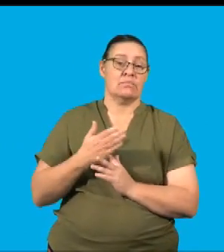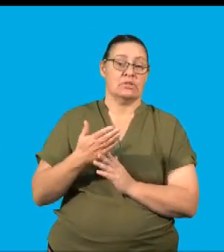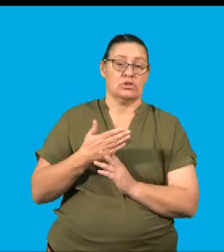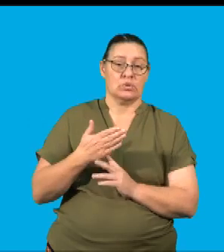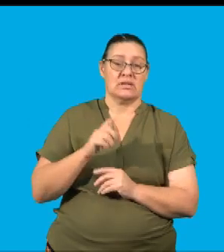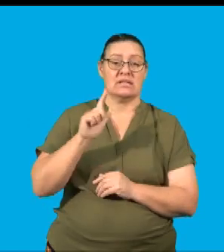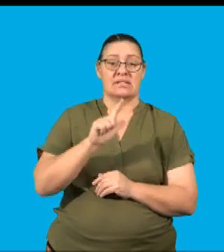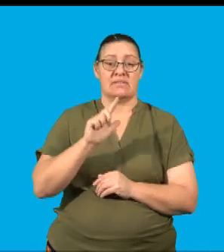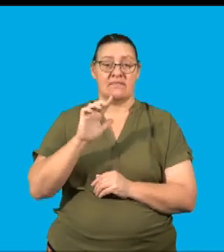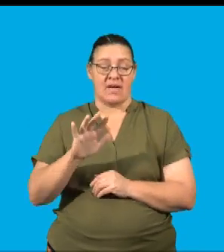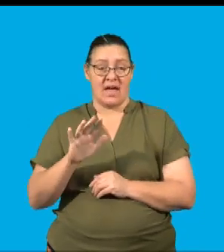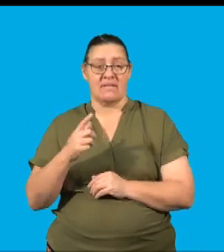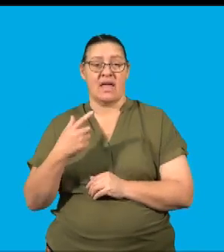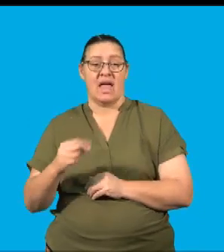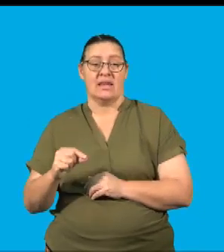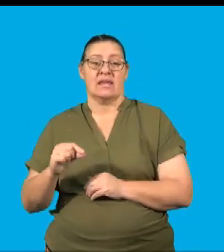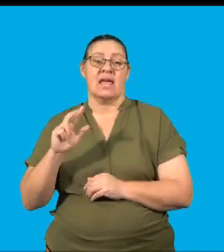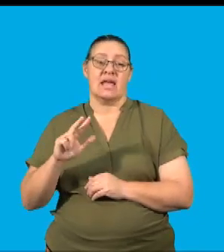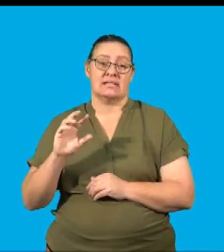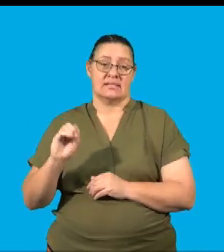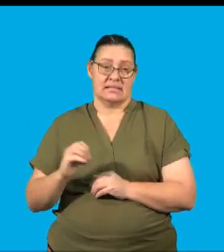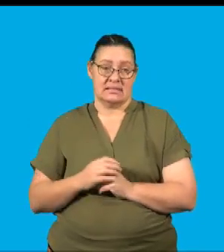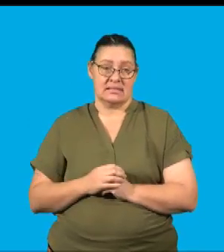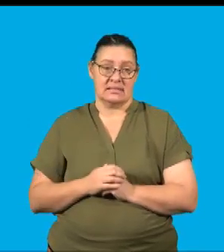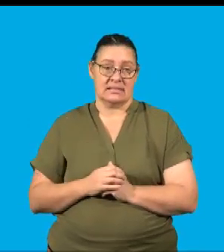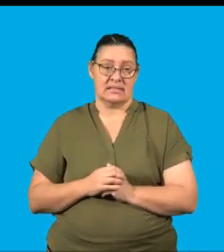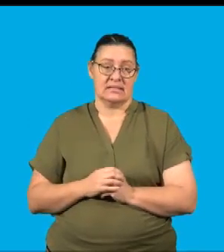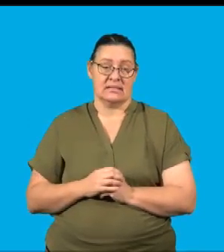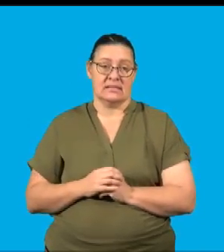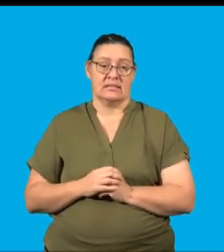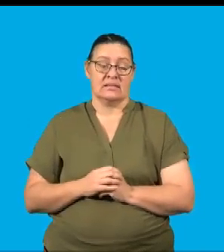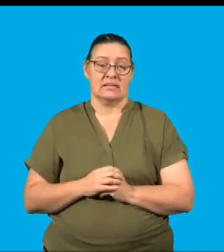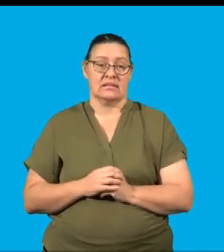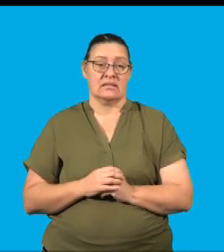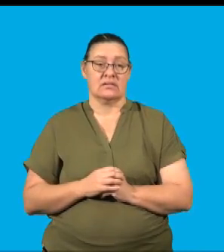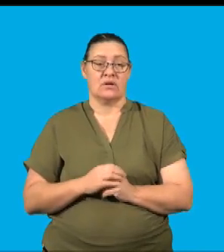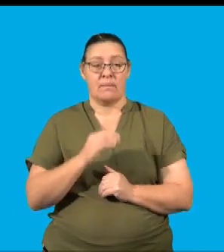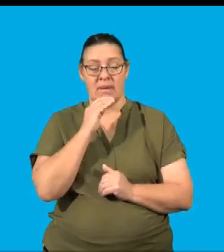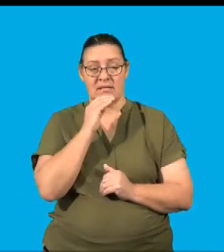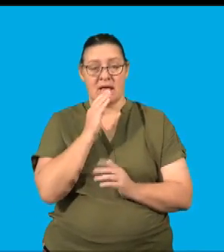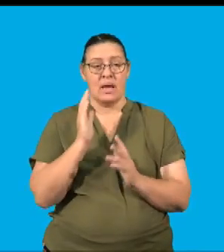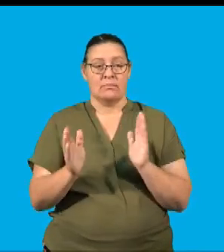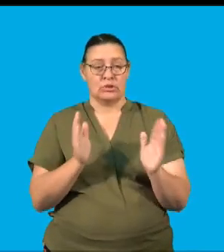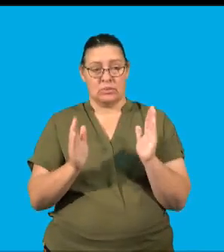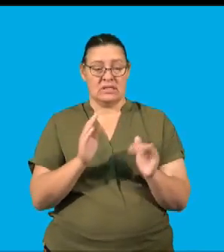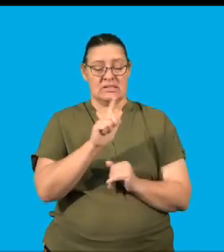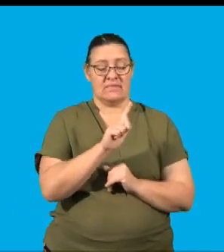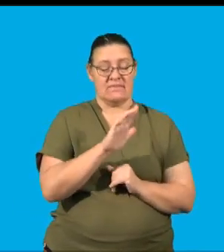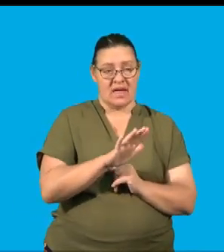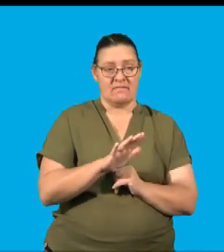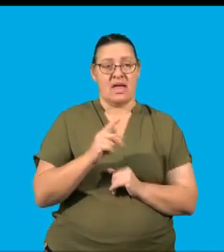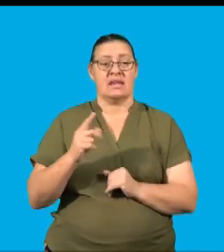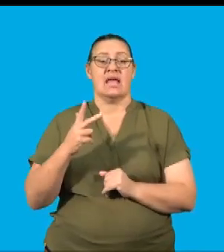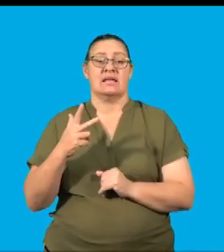between 75 and 80. So the value of H, when you calculate it, you must know that it is between 75